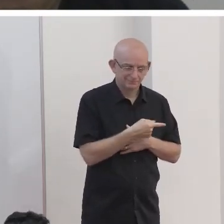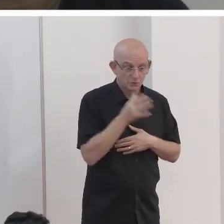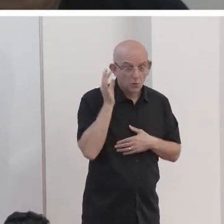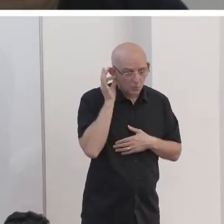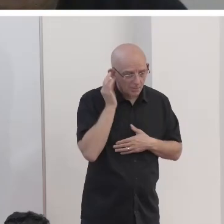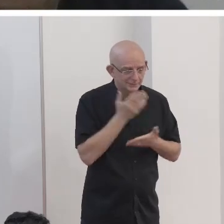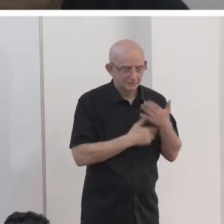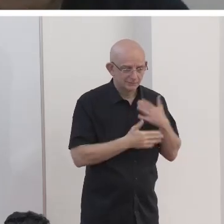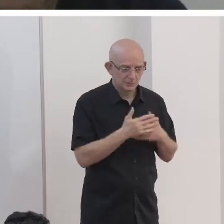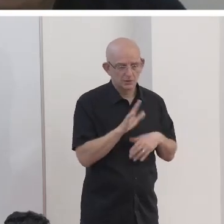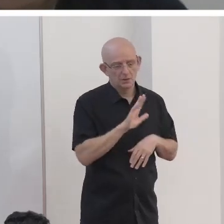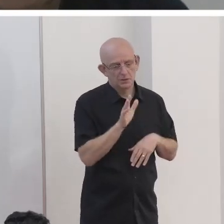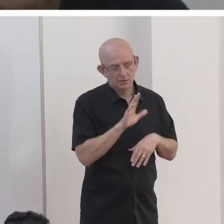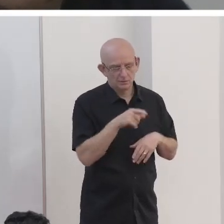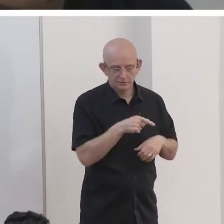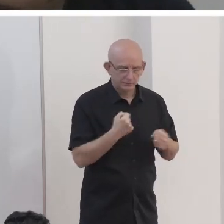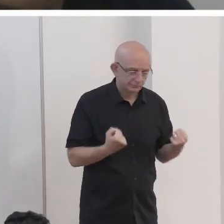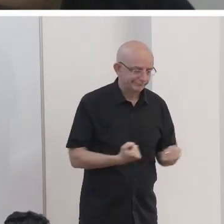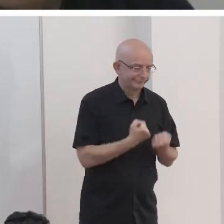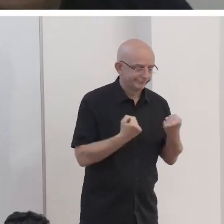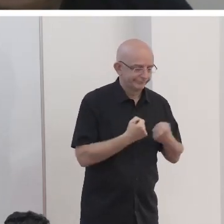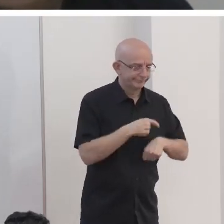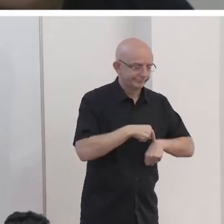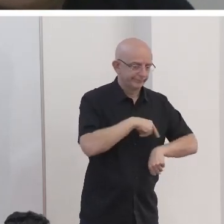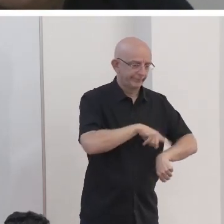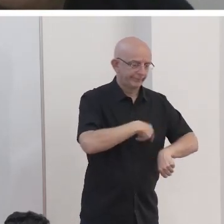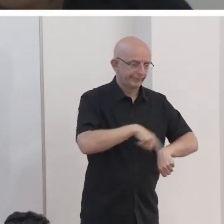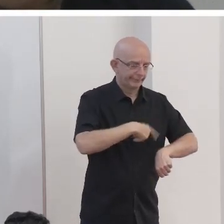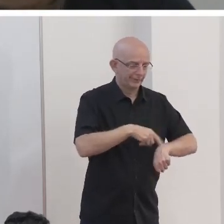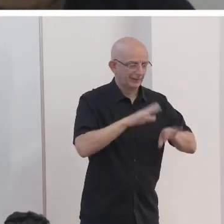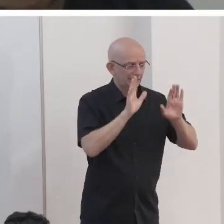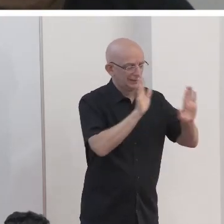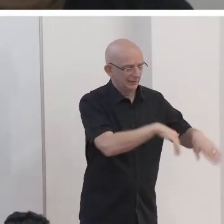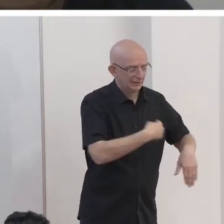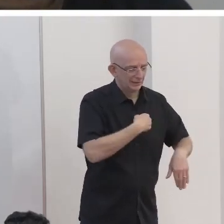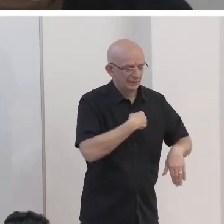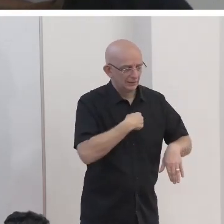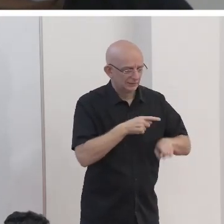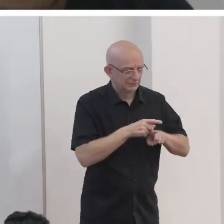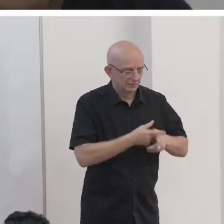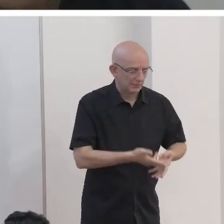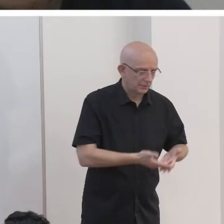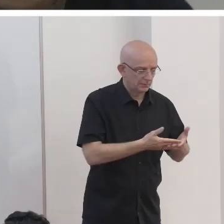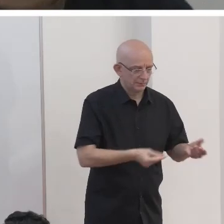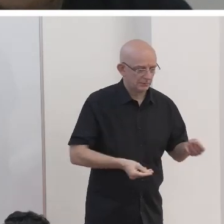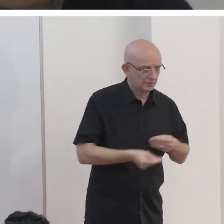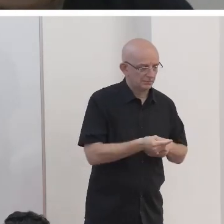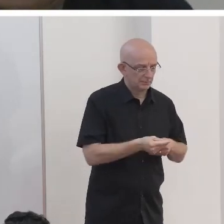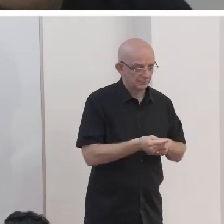tasks. Instead of hiring them, we will complete our each and every work on our own. Why should